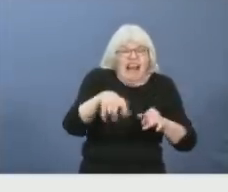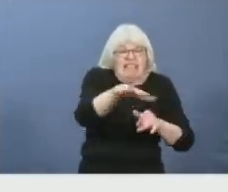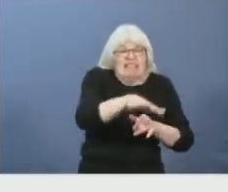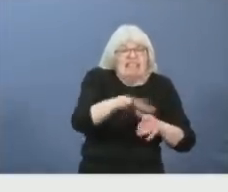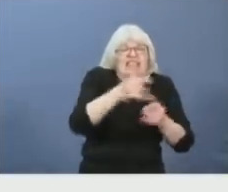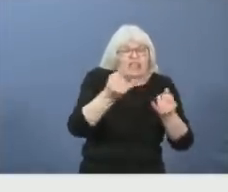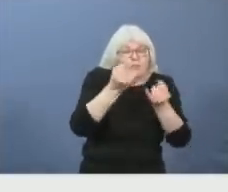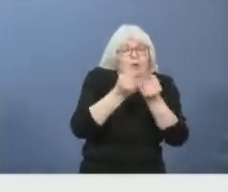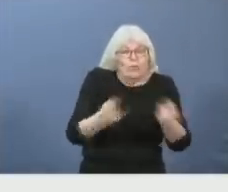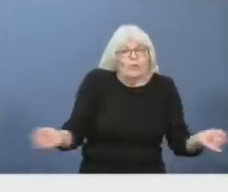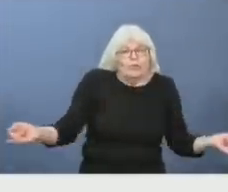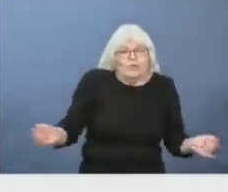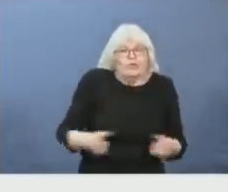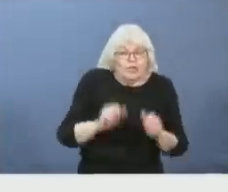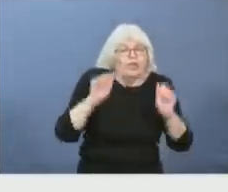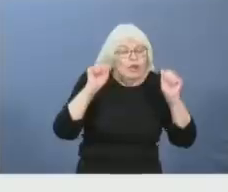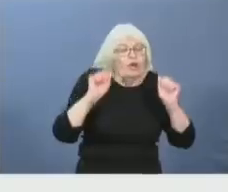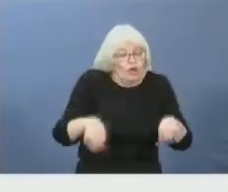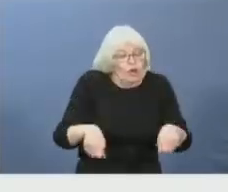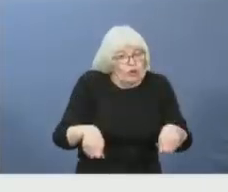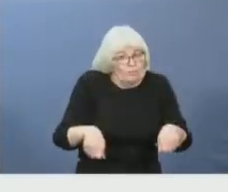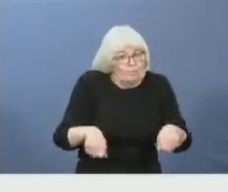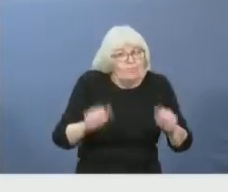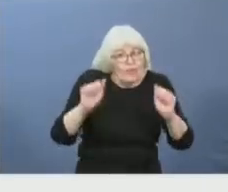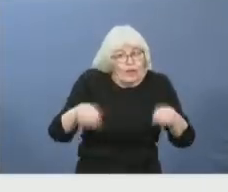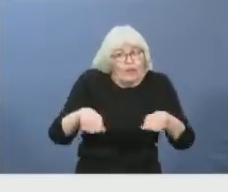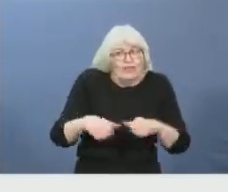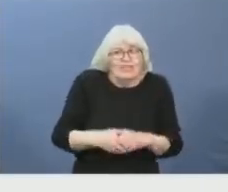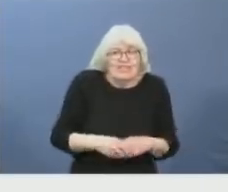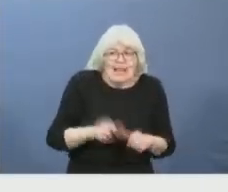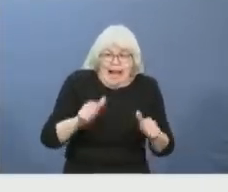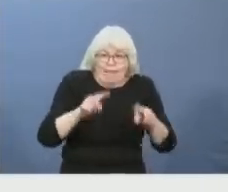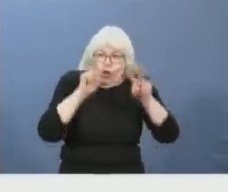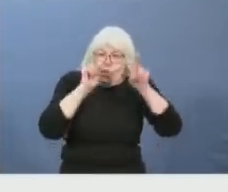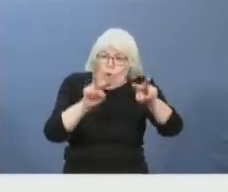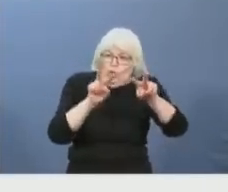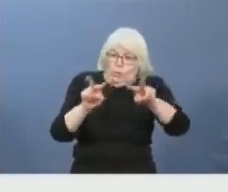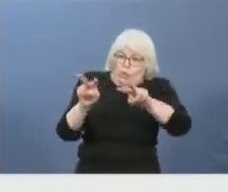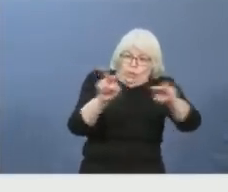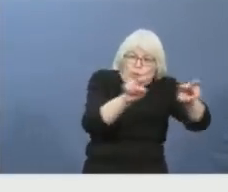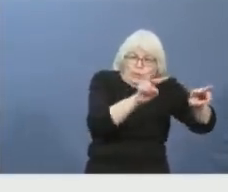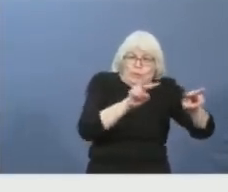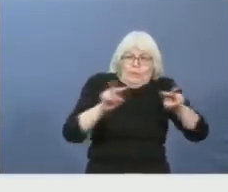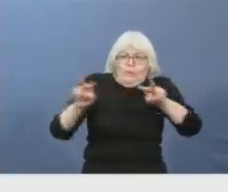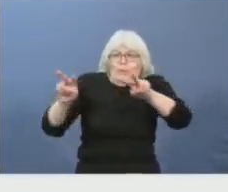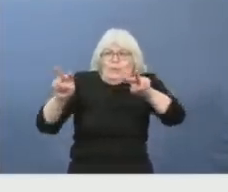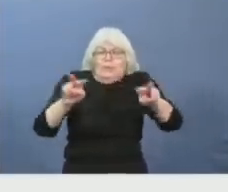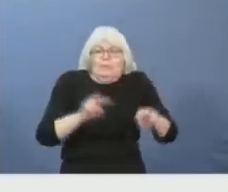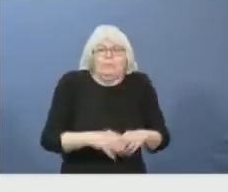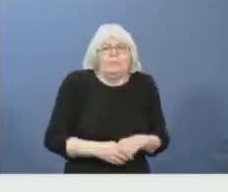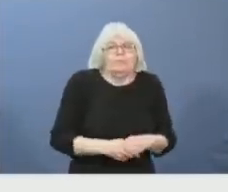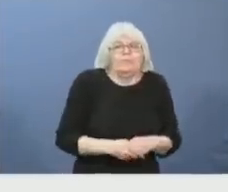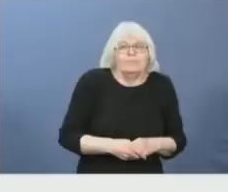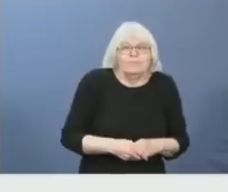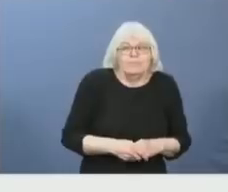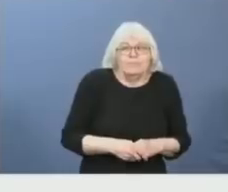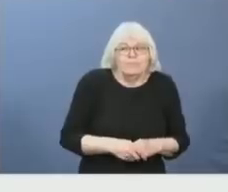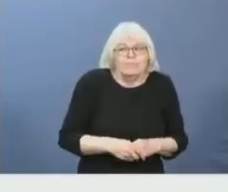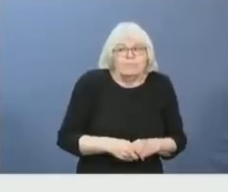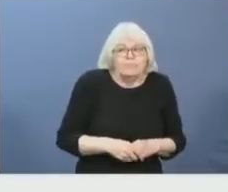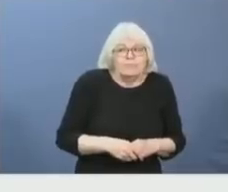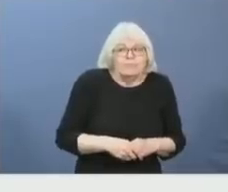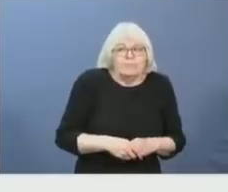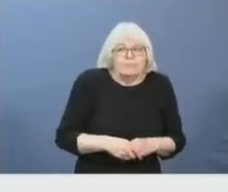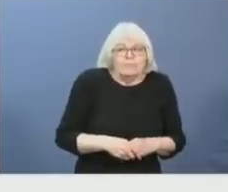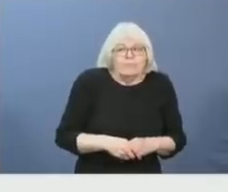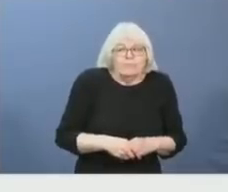risk, and we monitor that very closely. We've been working as a department to map areas that